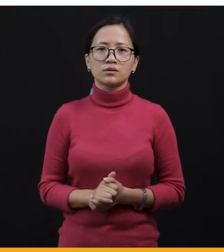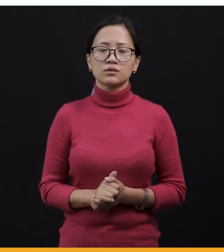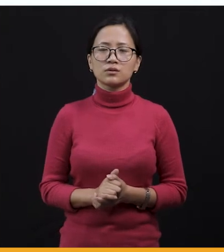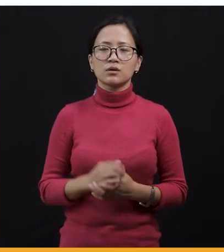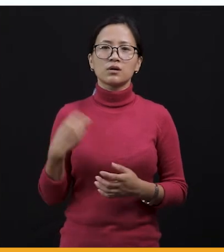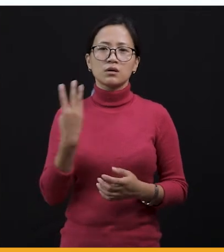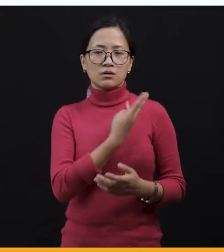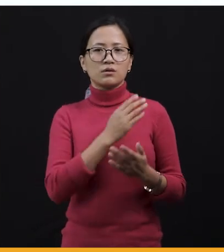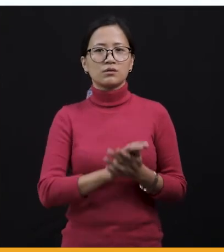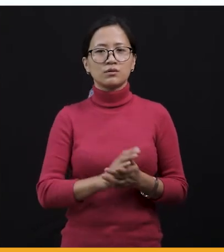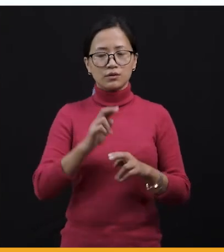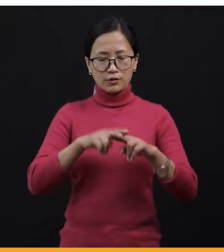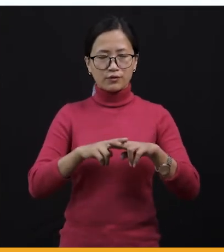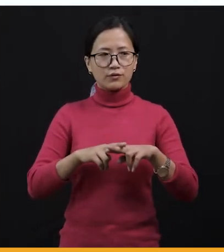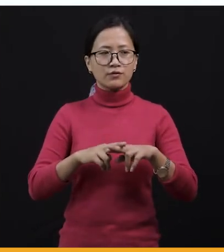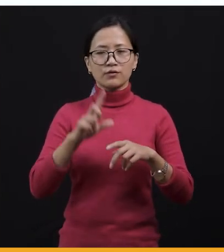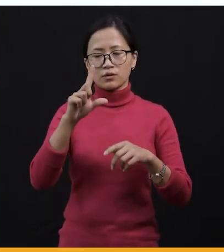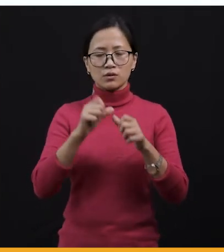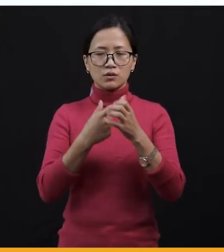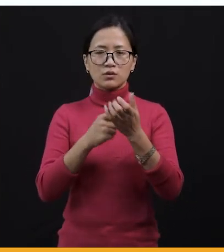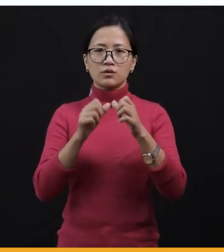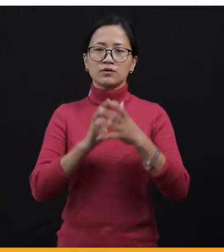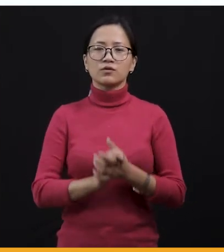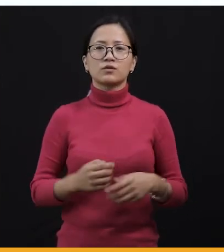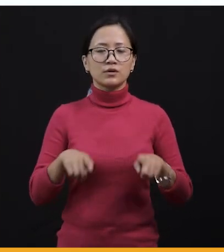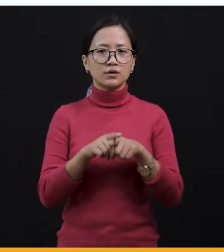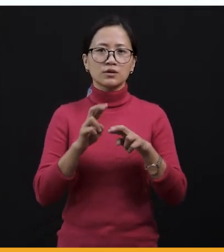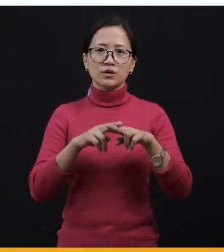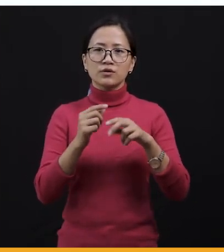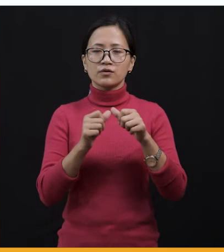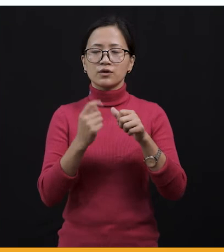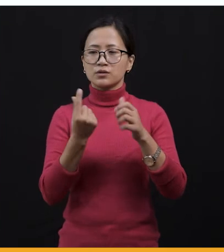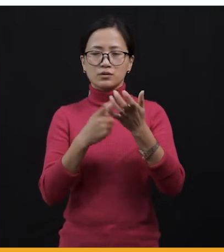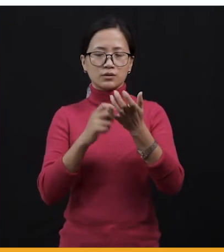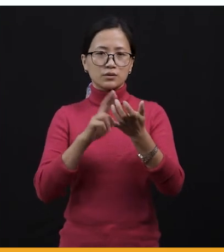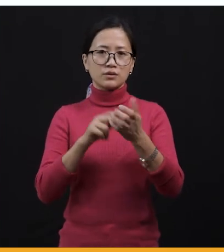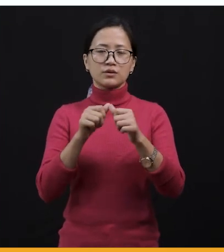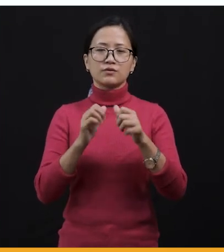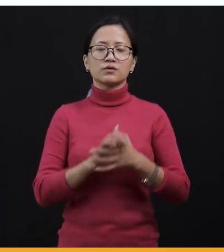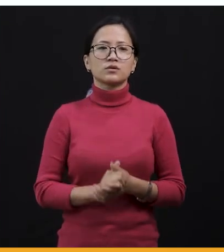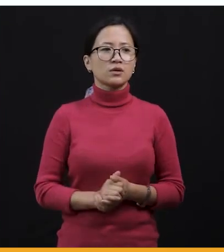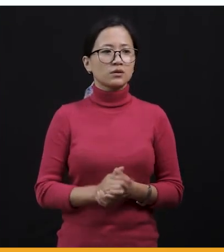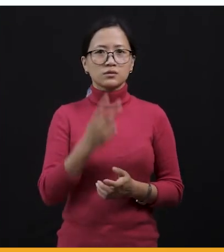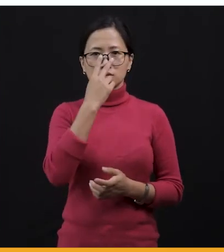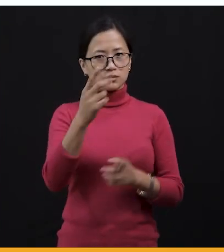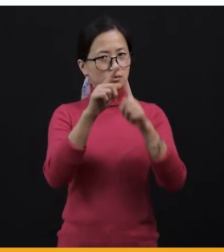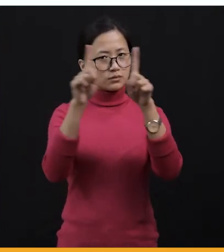our flora and fauna. Now some examples here we can see cutting down of trees.